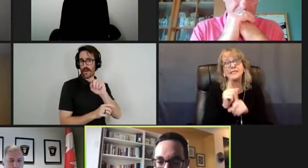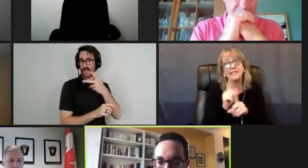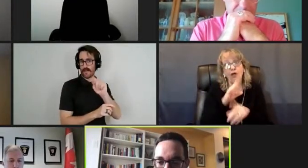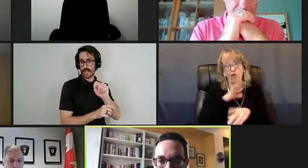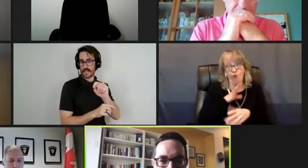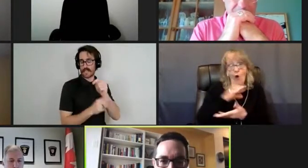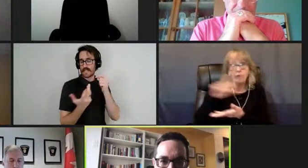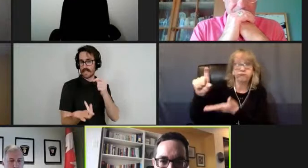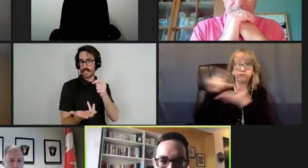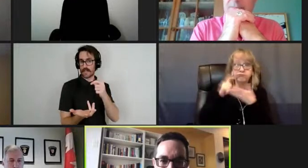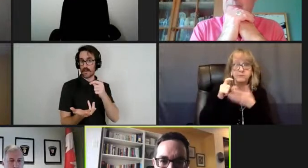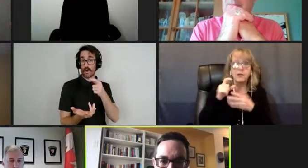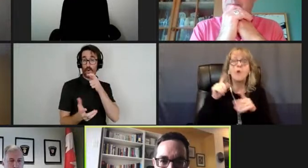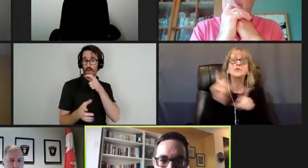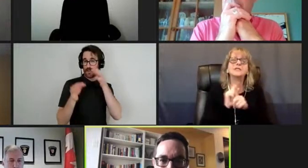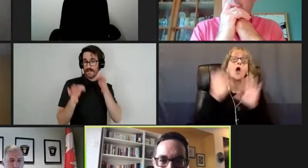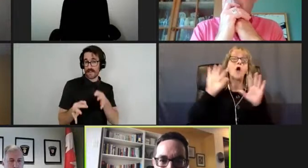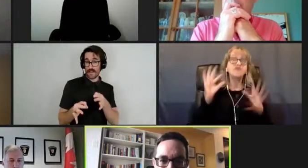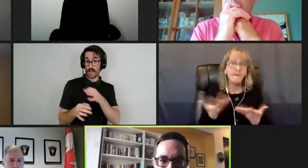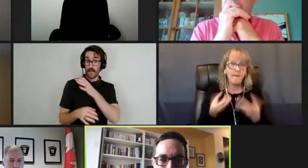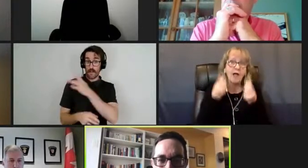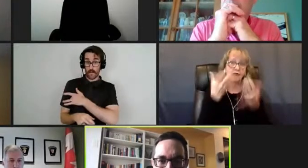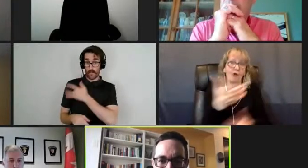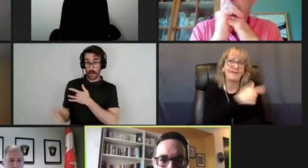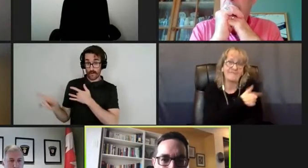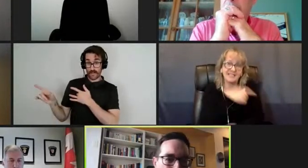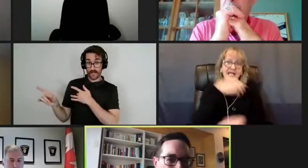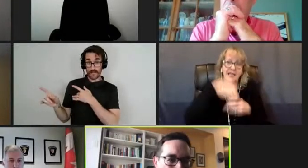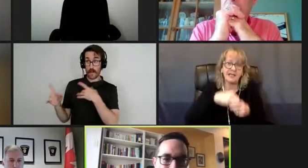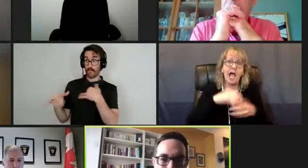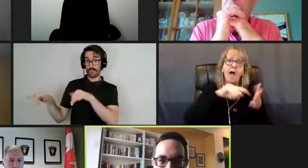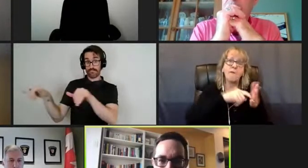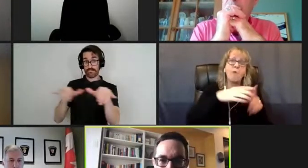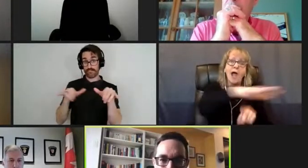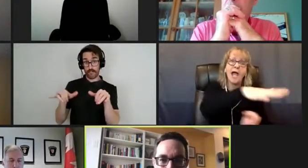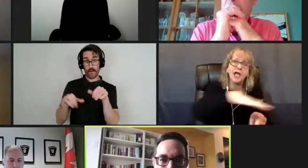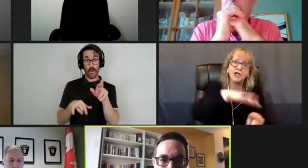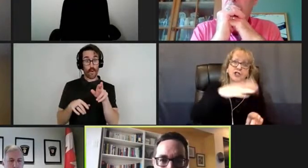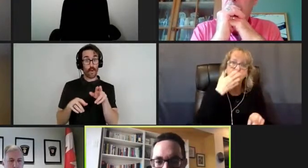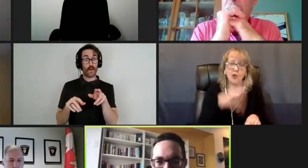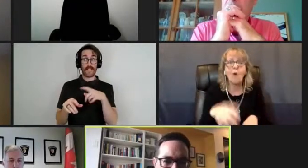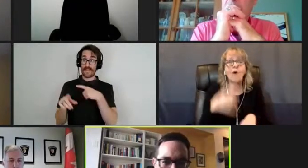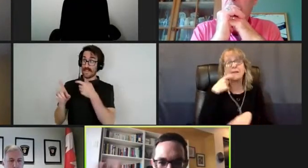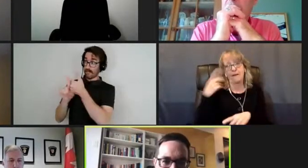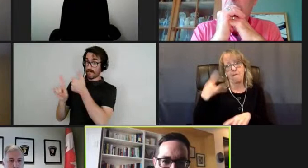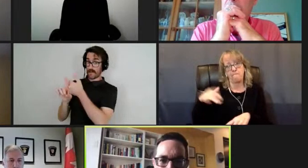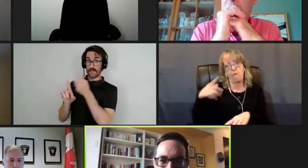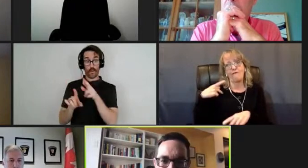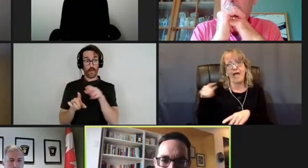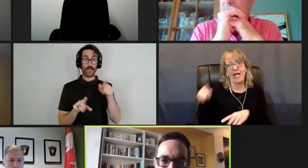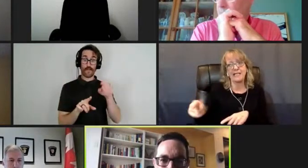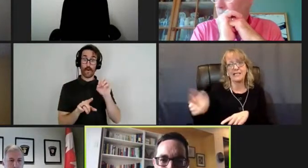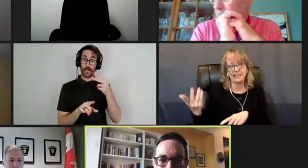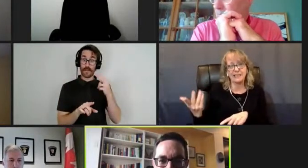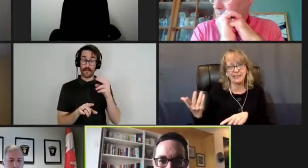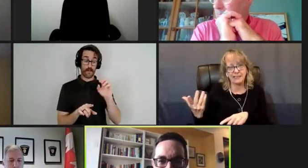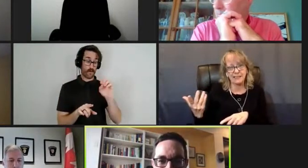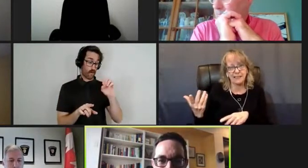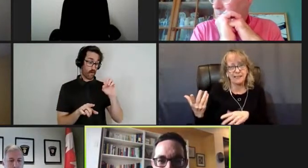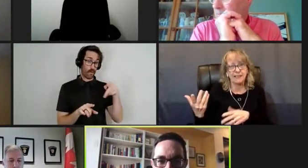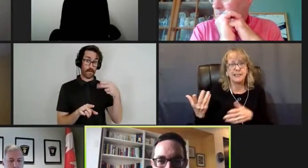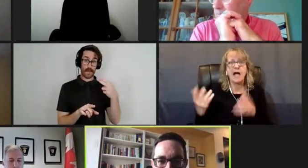the province who's making these decisions unilaterally, or is it in conjunction with OPH? Or I'm really still confused about